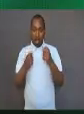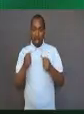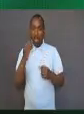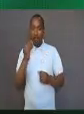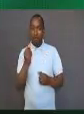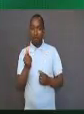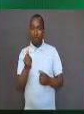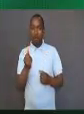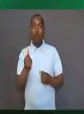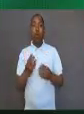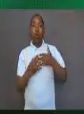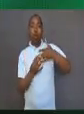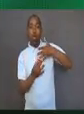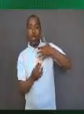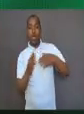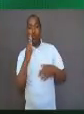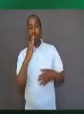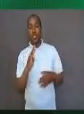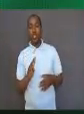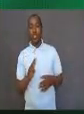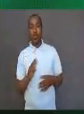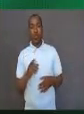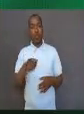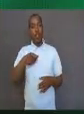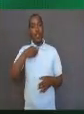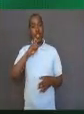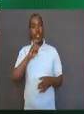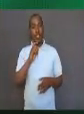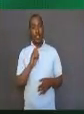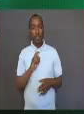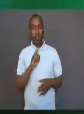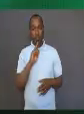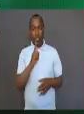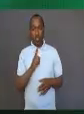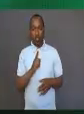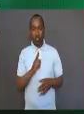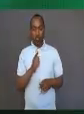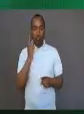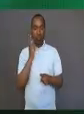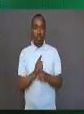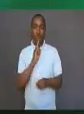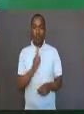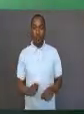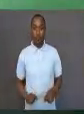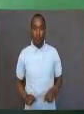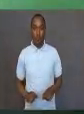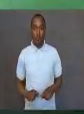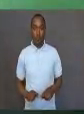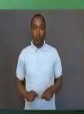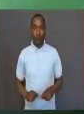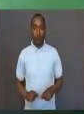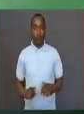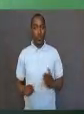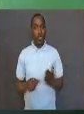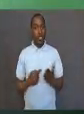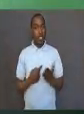wine, beer, or edge, then you would be right.